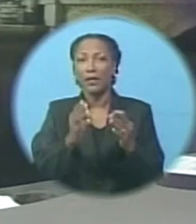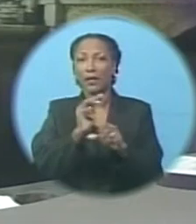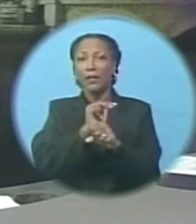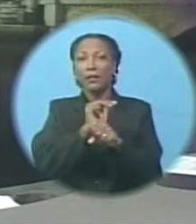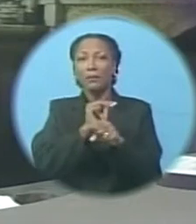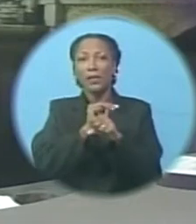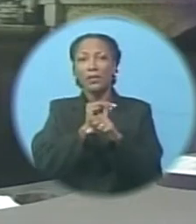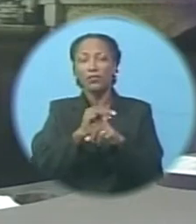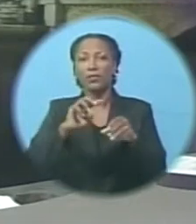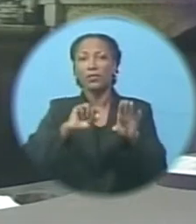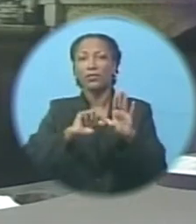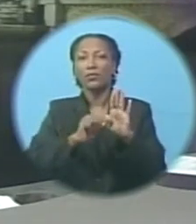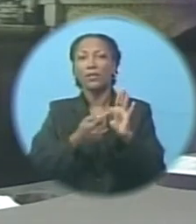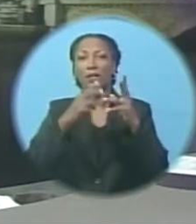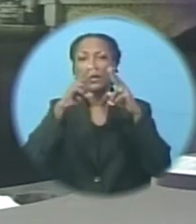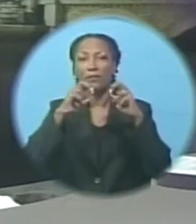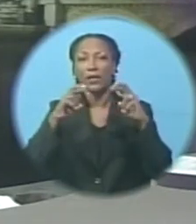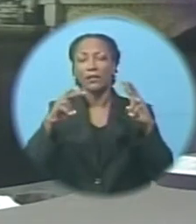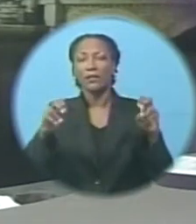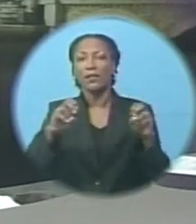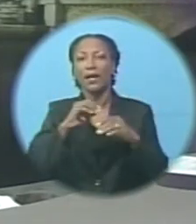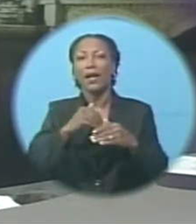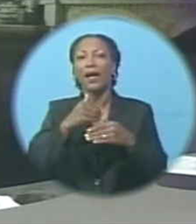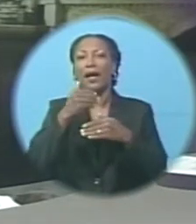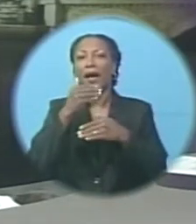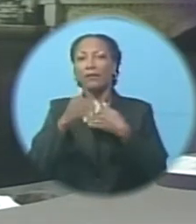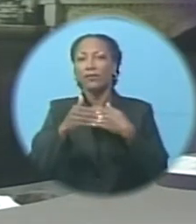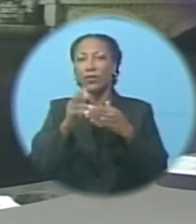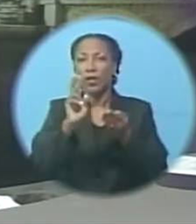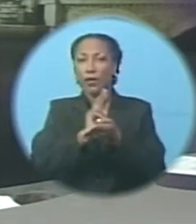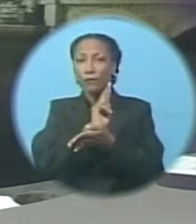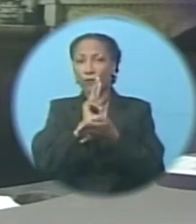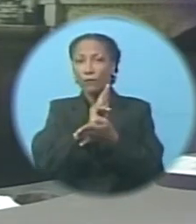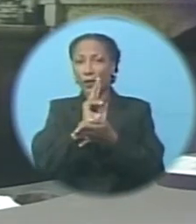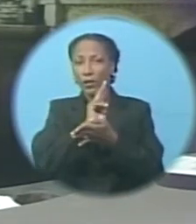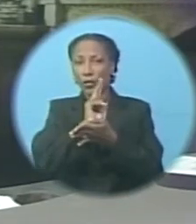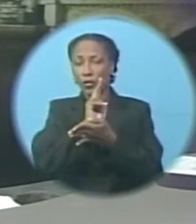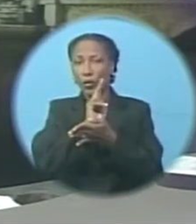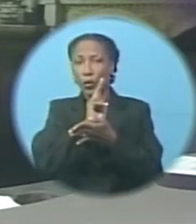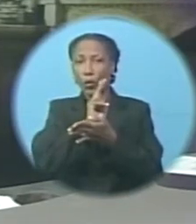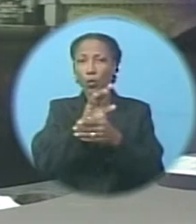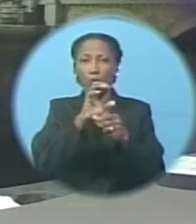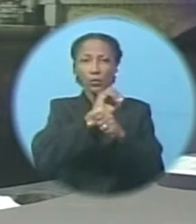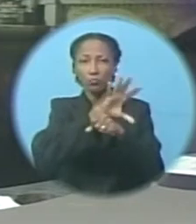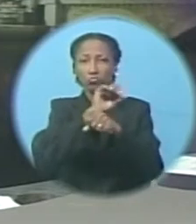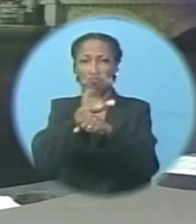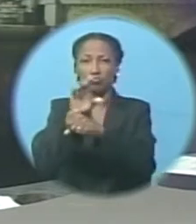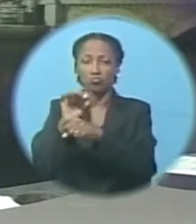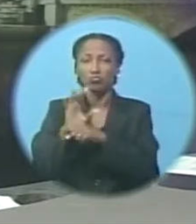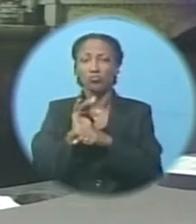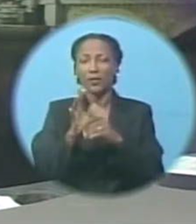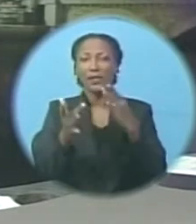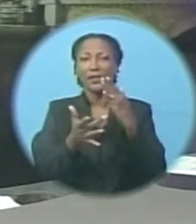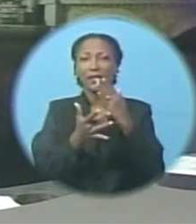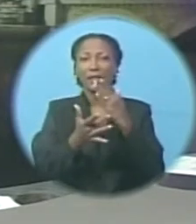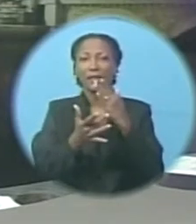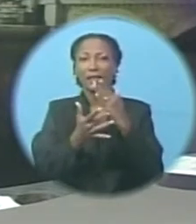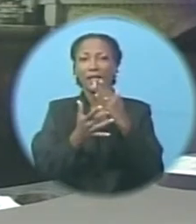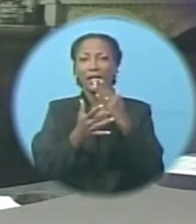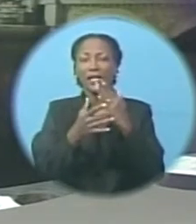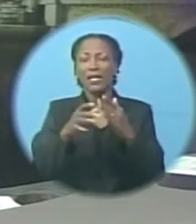an investigation after a video went viral of someone suggesting they had bought a plastic cabbage from a